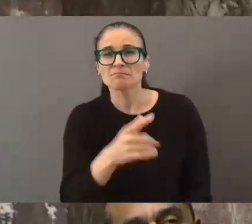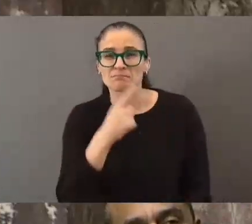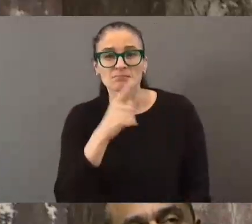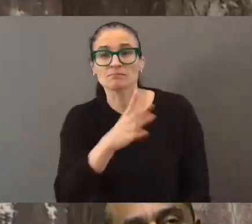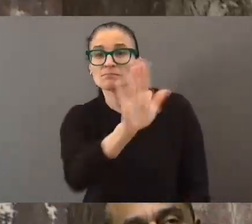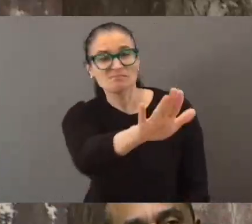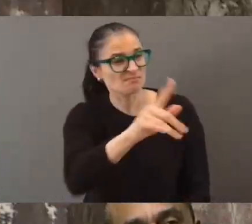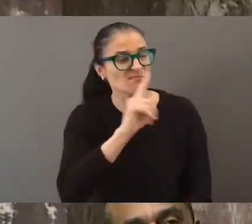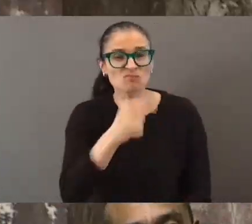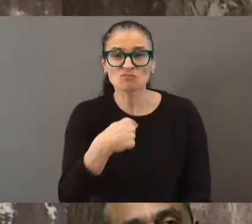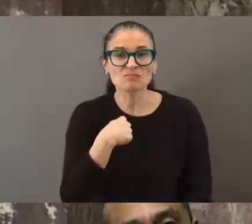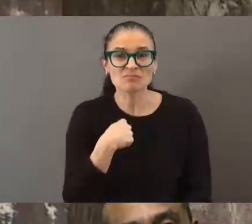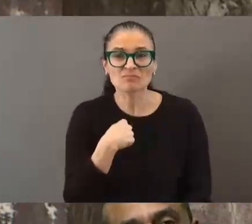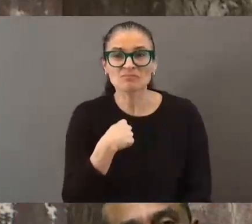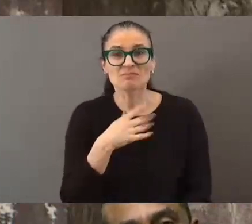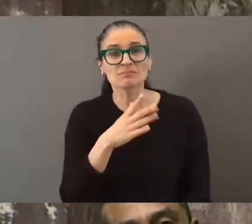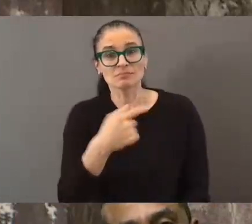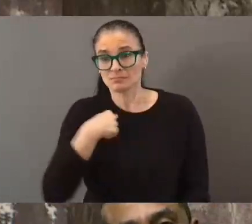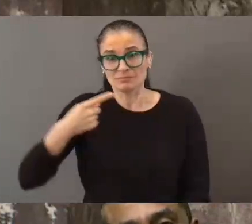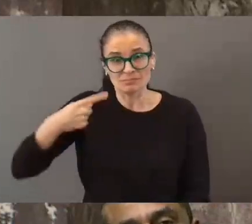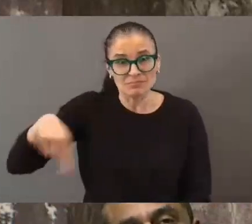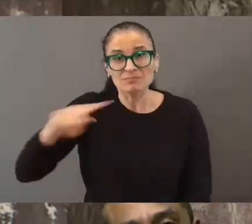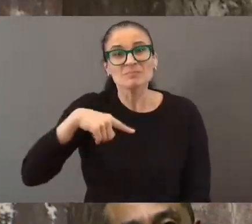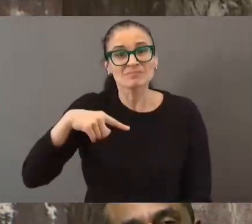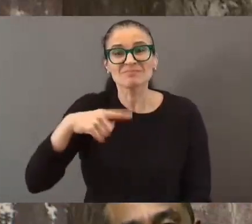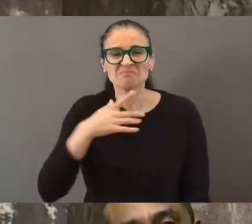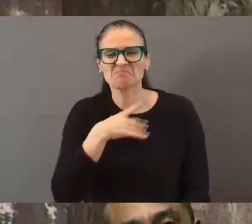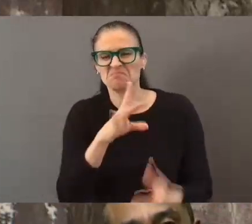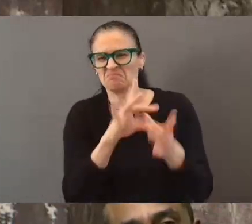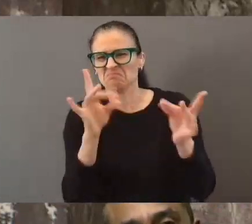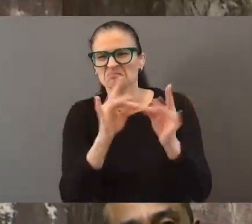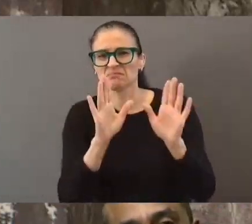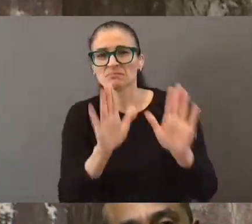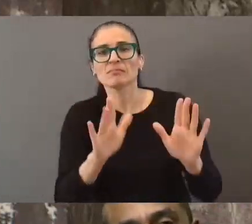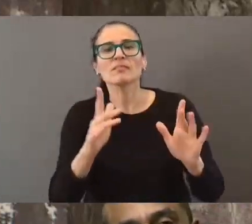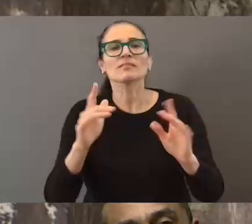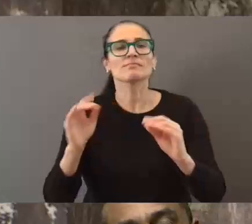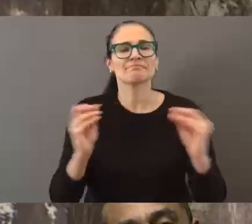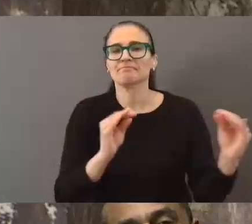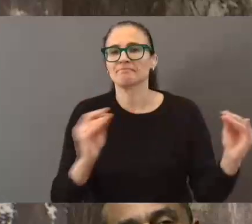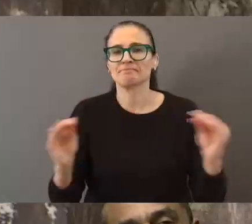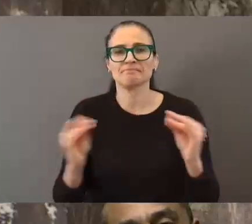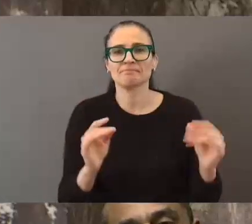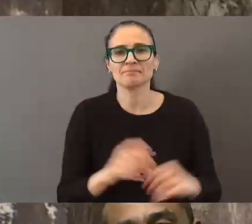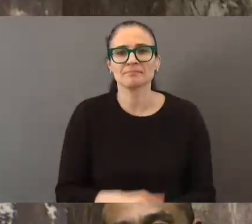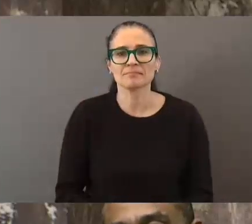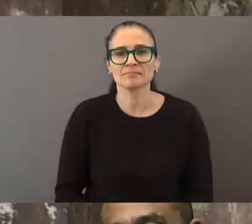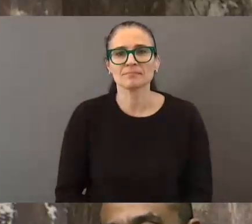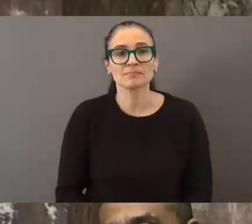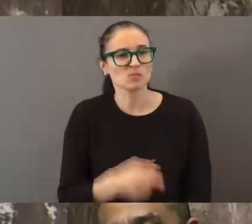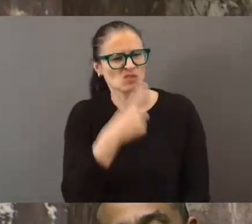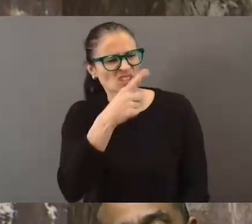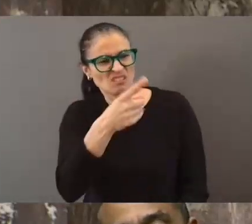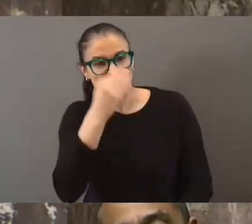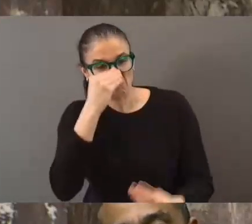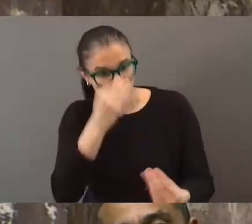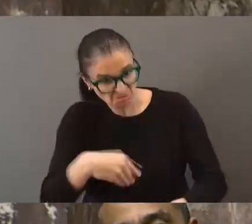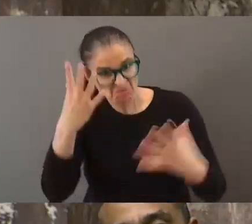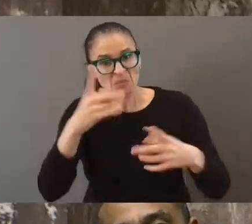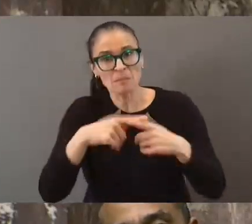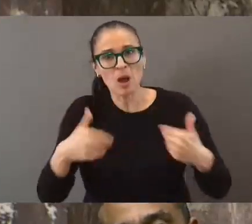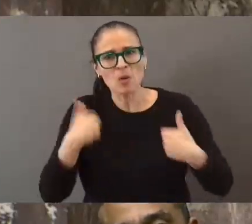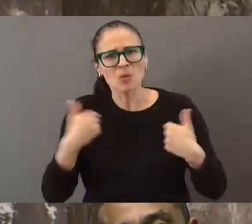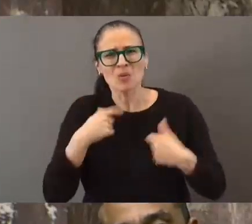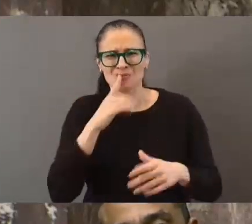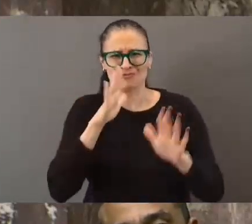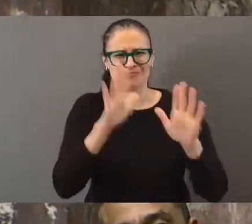the apprenticeship training, Honourable Speaker. They didn't care about youth, Honourable Speaker. They cut funding for adult education so that people could get the skills that